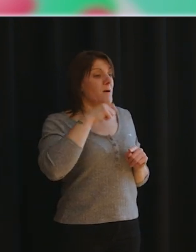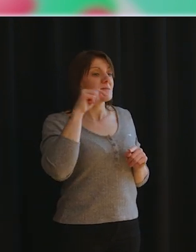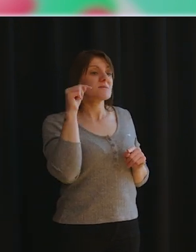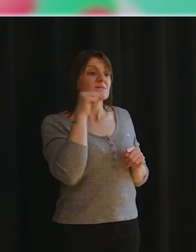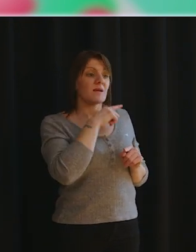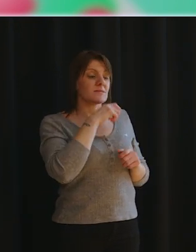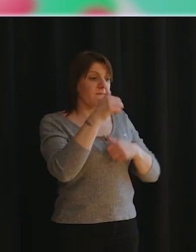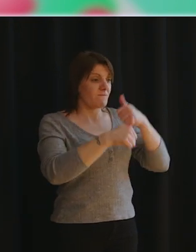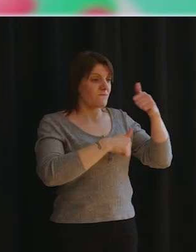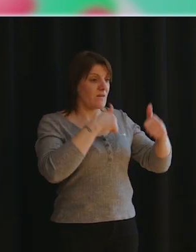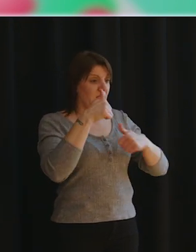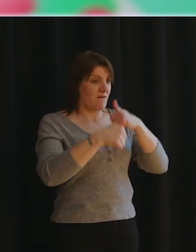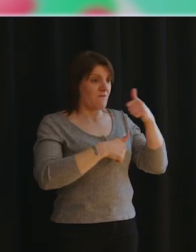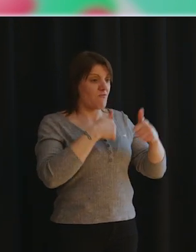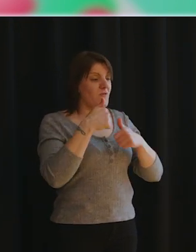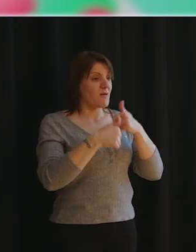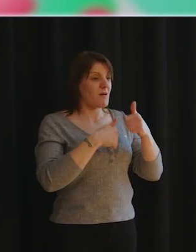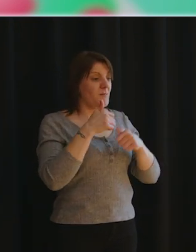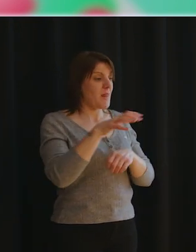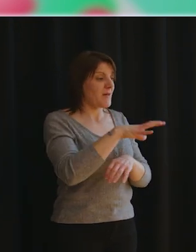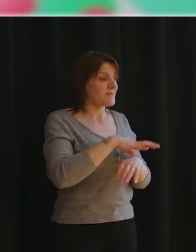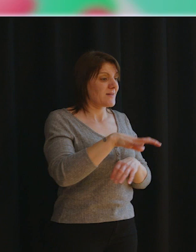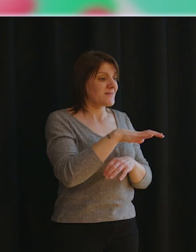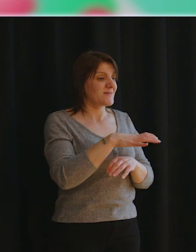places is the car park at the Forum.